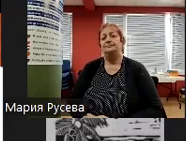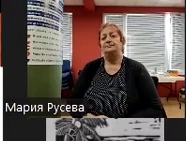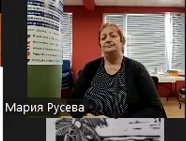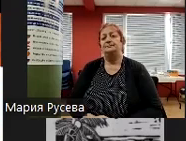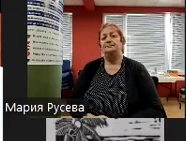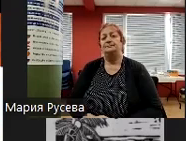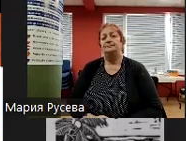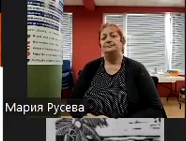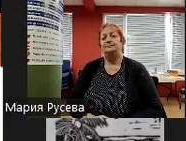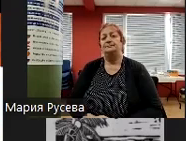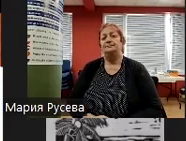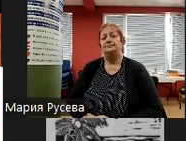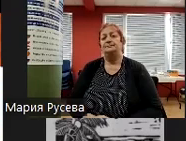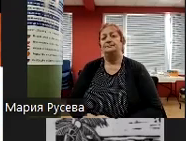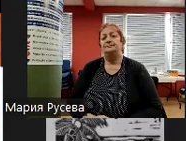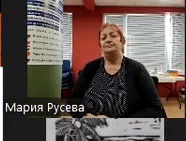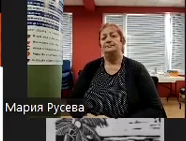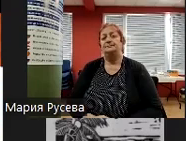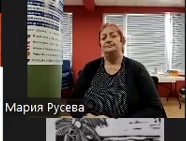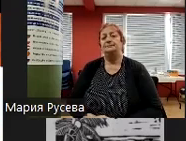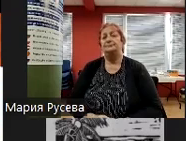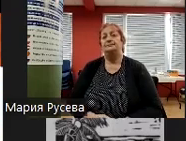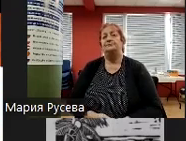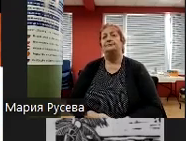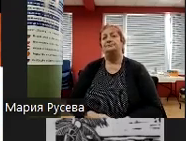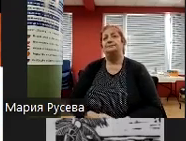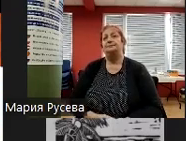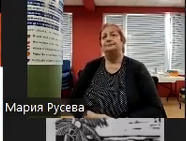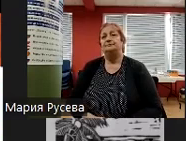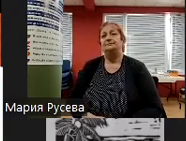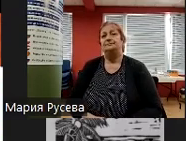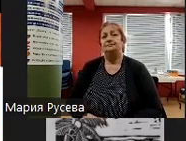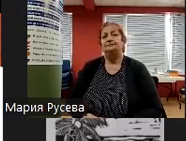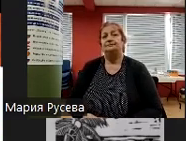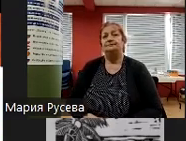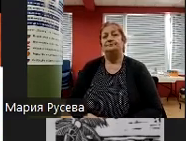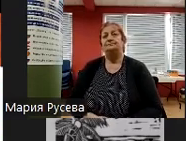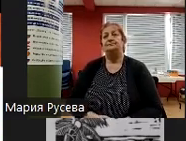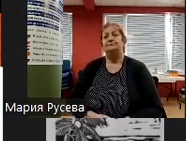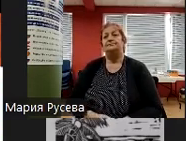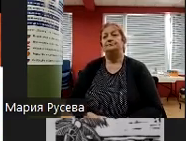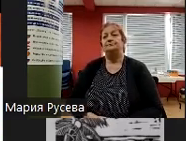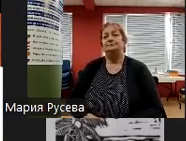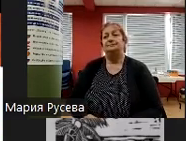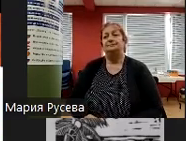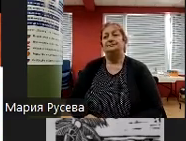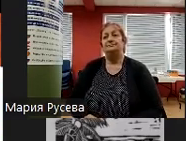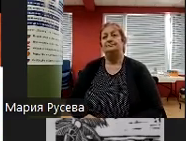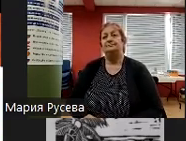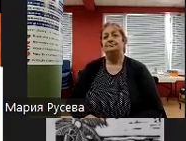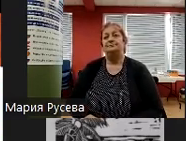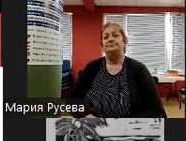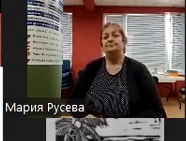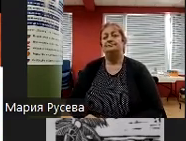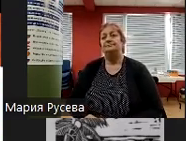Twitter. So it's mostly written content, no more than 280 characters. You can